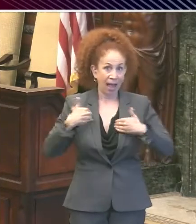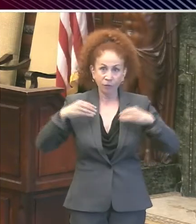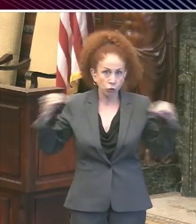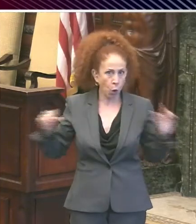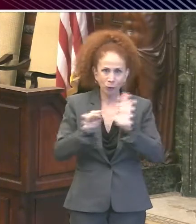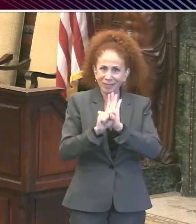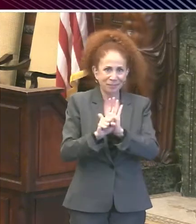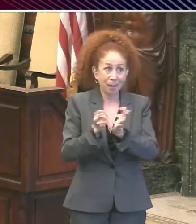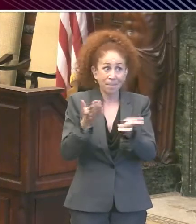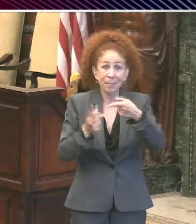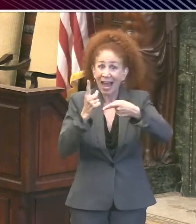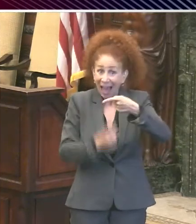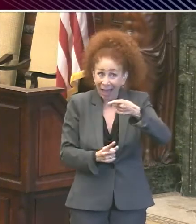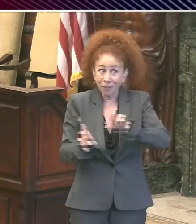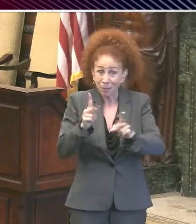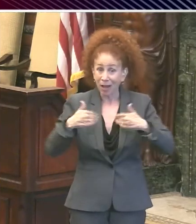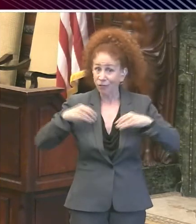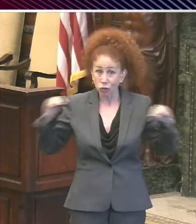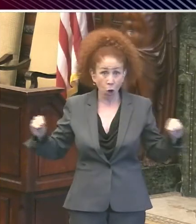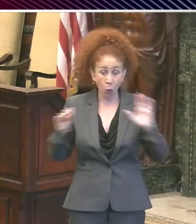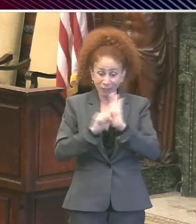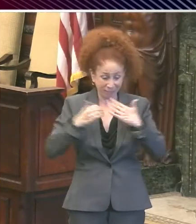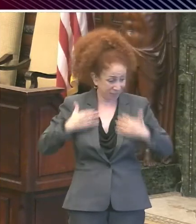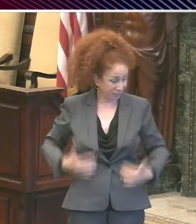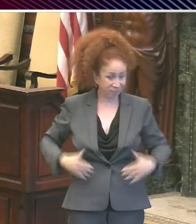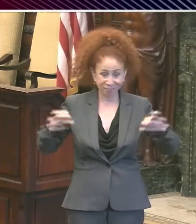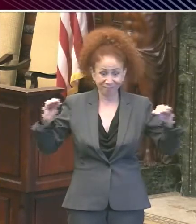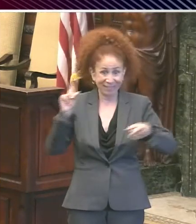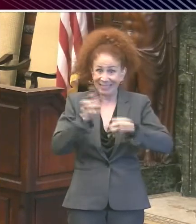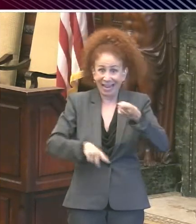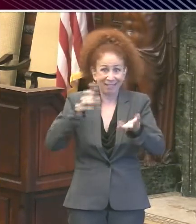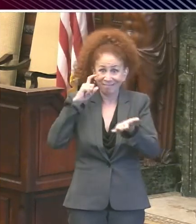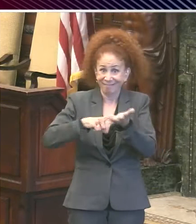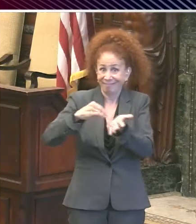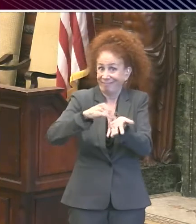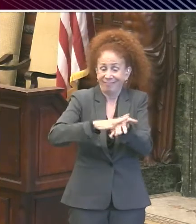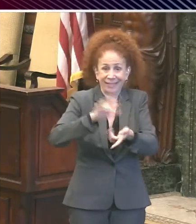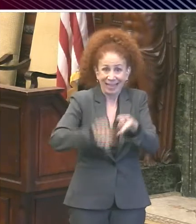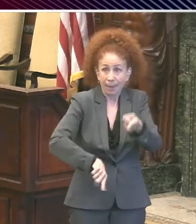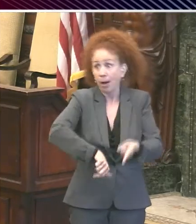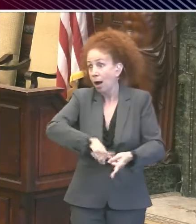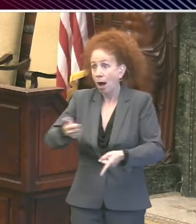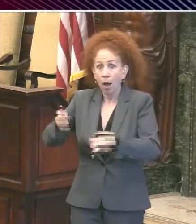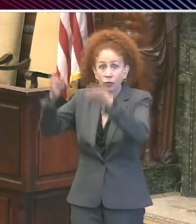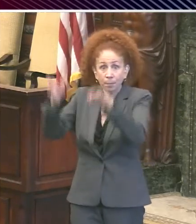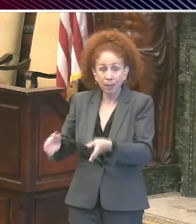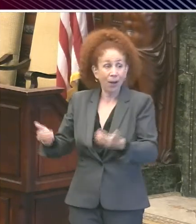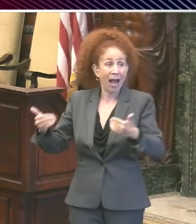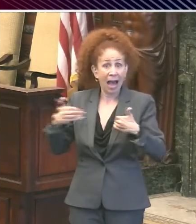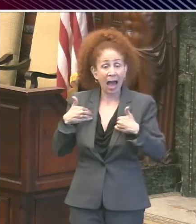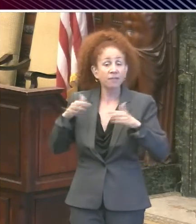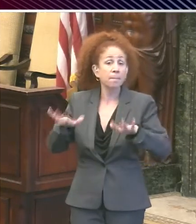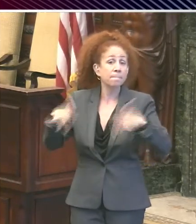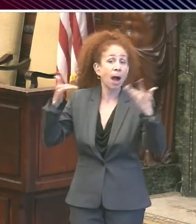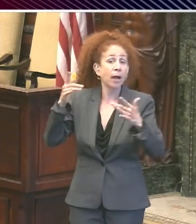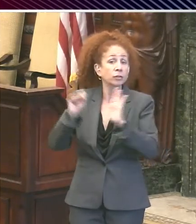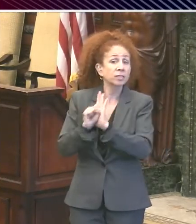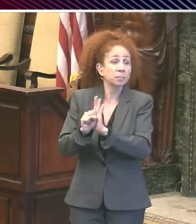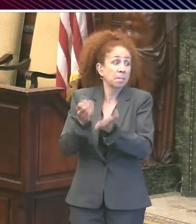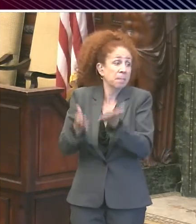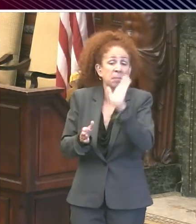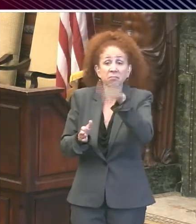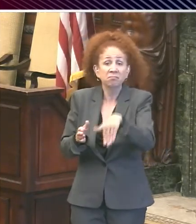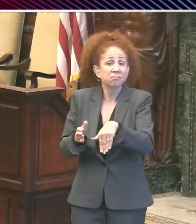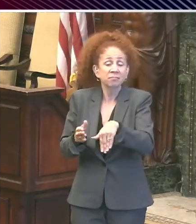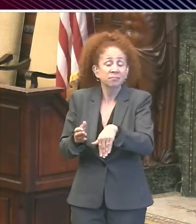symptoms. Perhaps as many as half of people have no symptoms, so there's no way they're going to be picked up. And then other people have symptoms that may be very mild, and so they may not